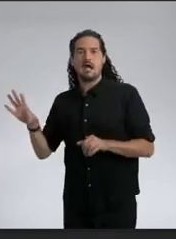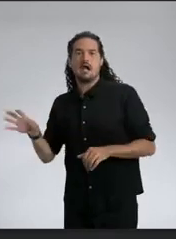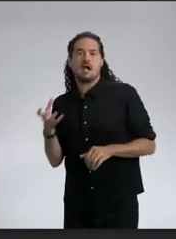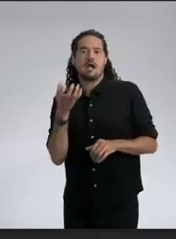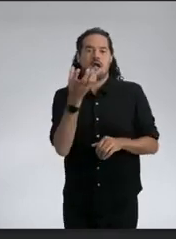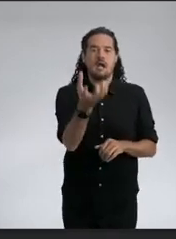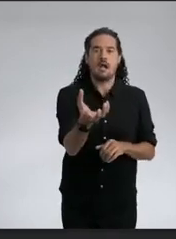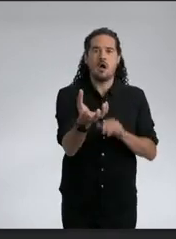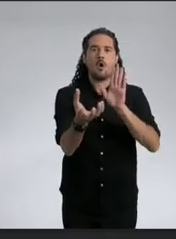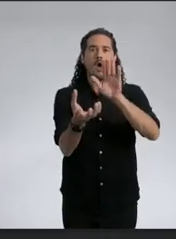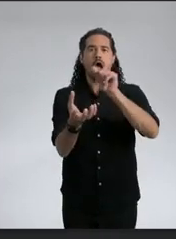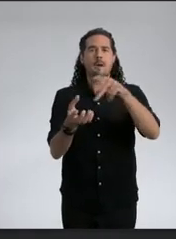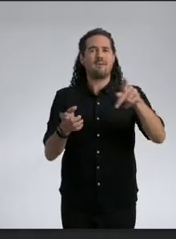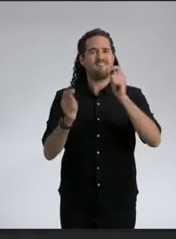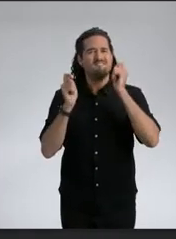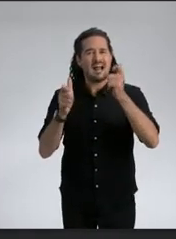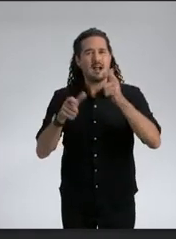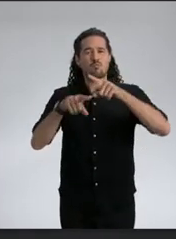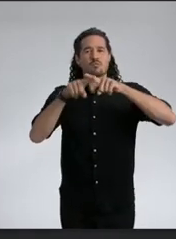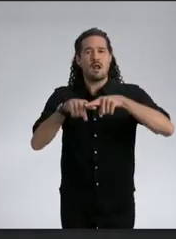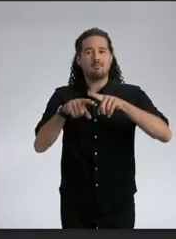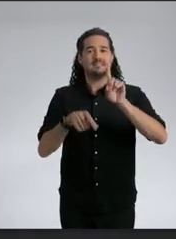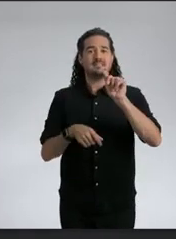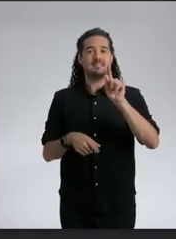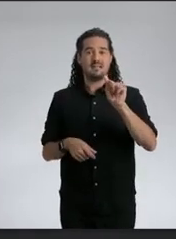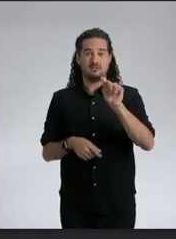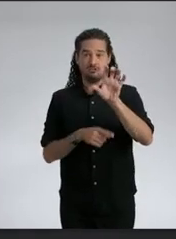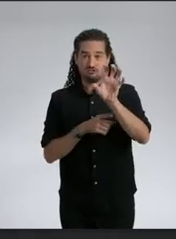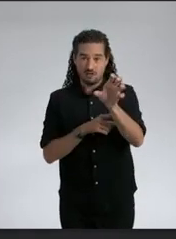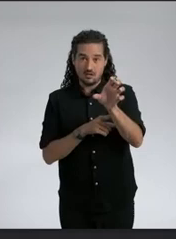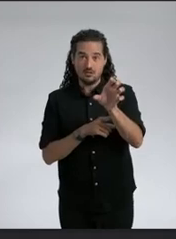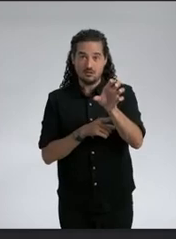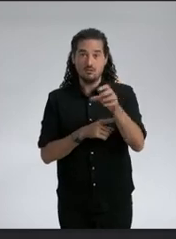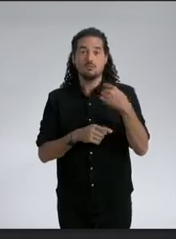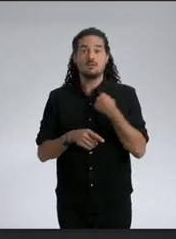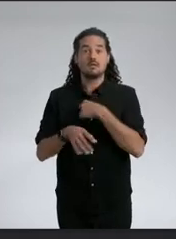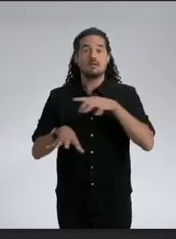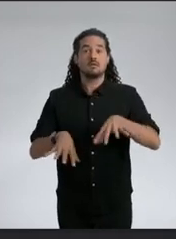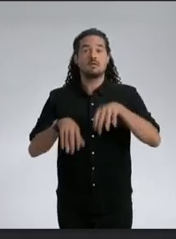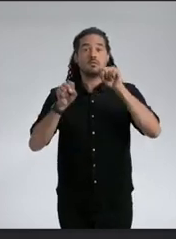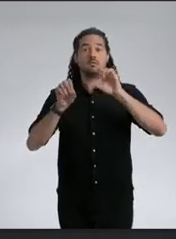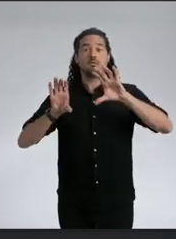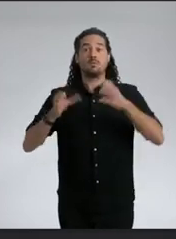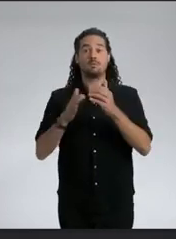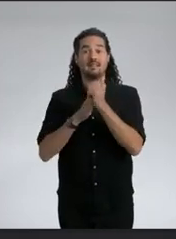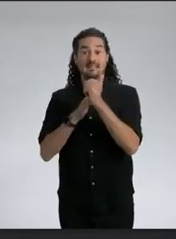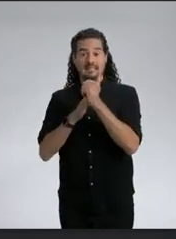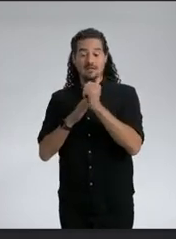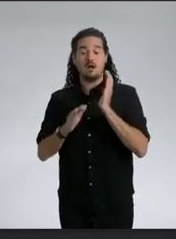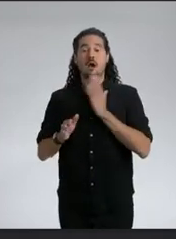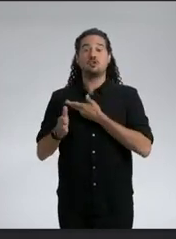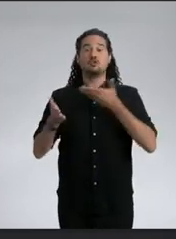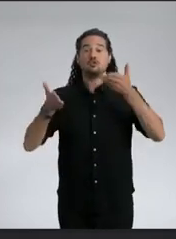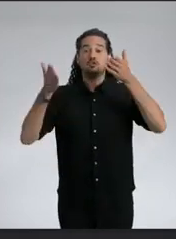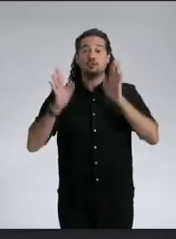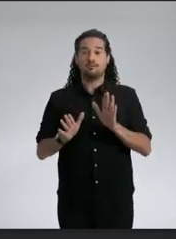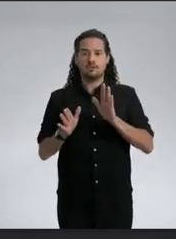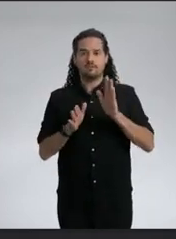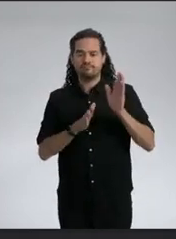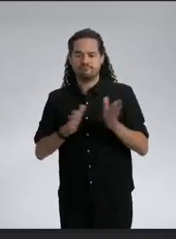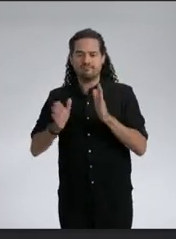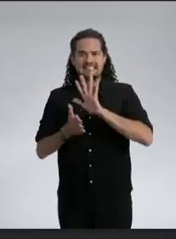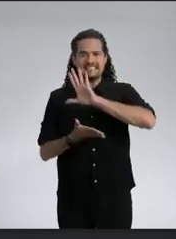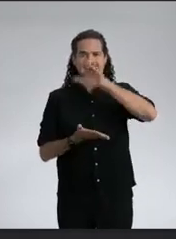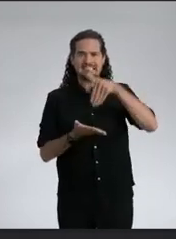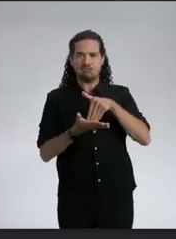data channel. By taking on the job as group leader, our servers orchestrate a centralized state for the entire group. These servers don't